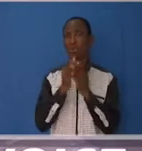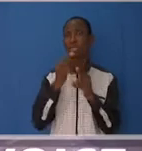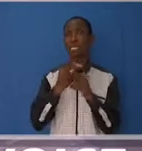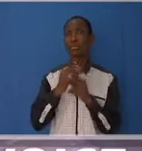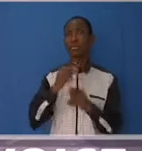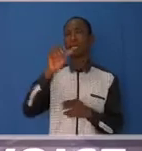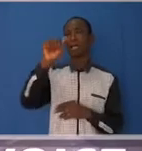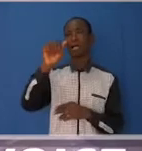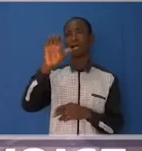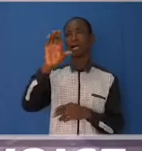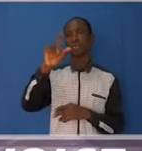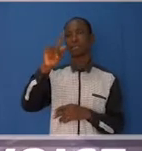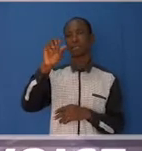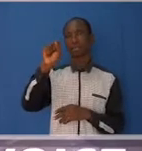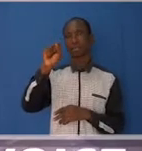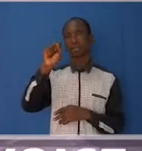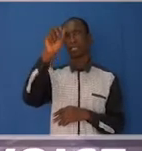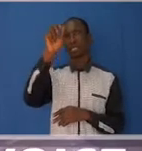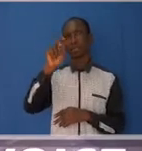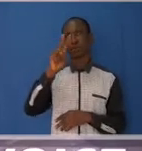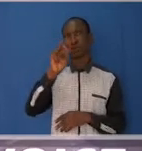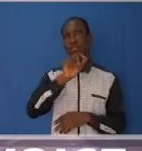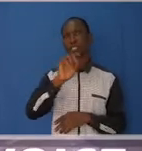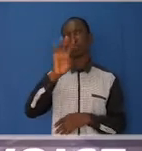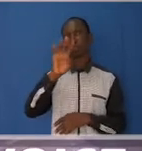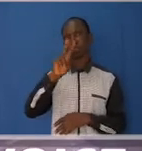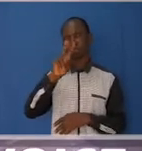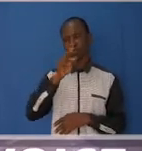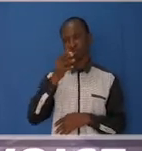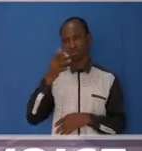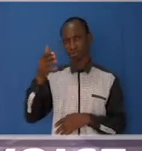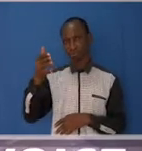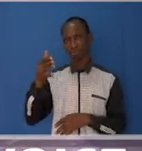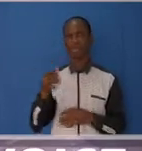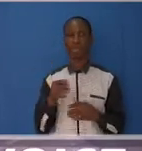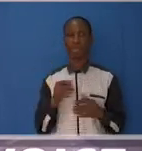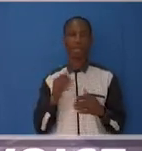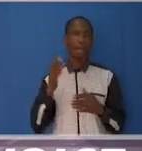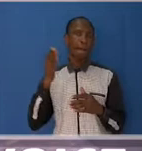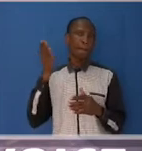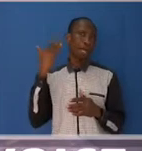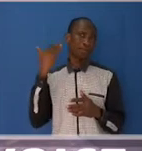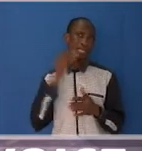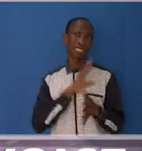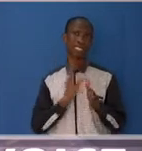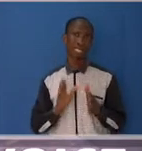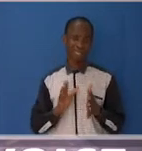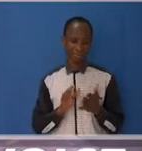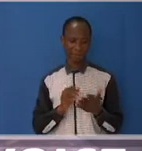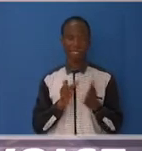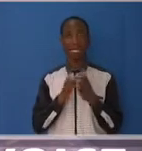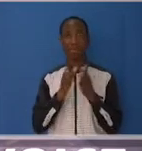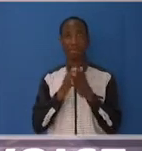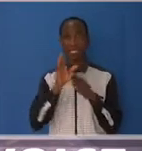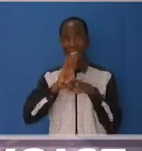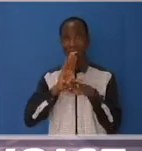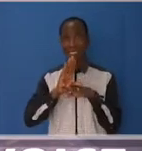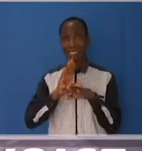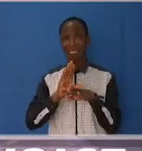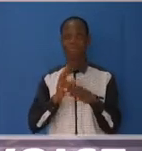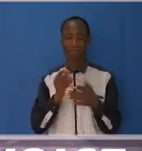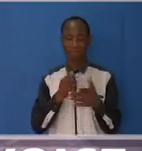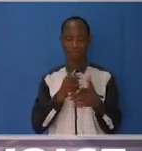where we read and they continue steadfastly in the apostles doctrine and fellowship in the breaking of bread